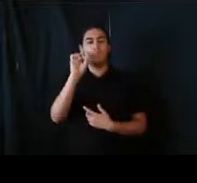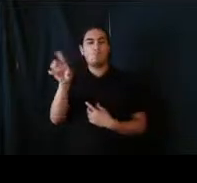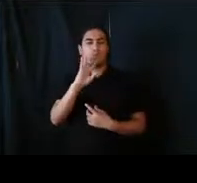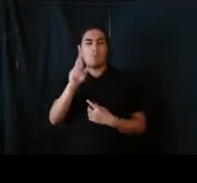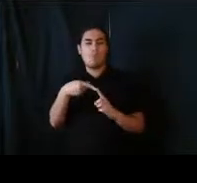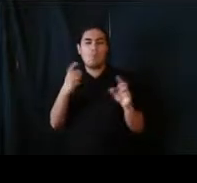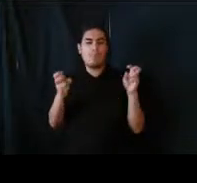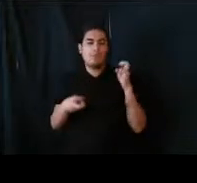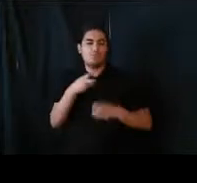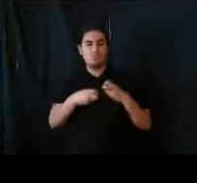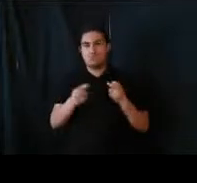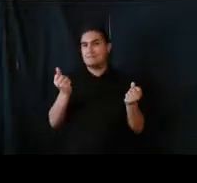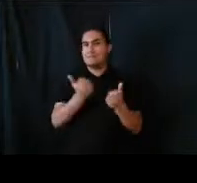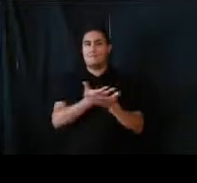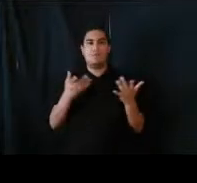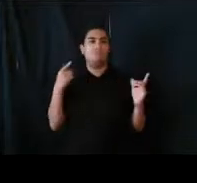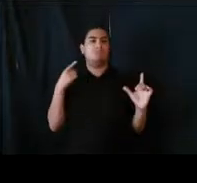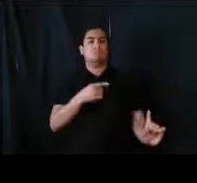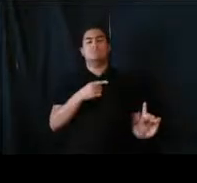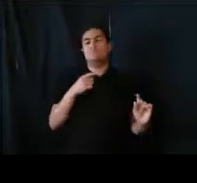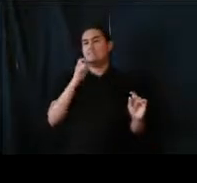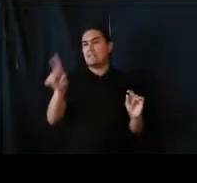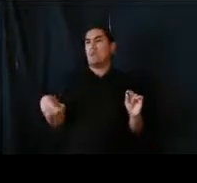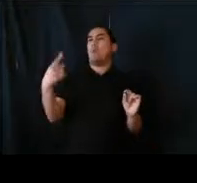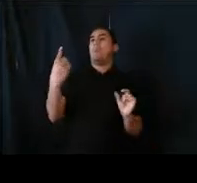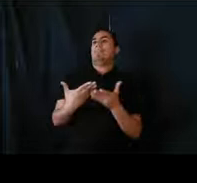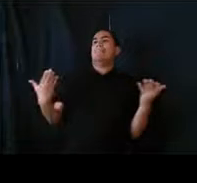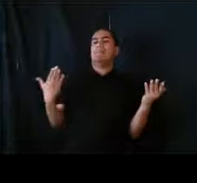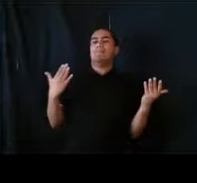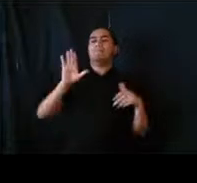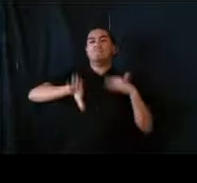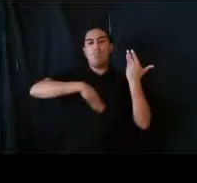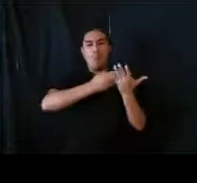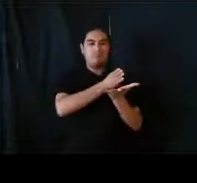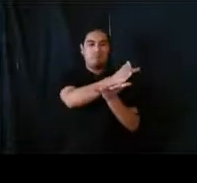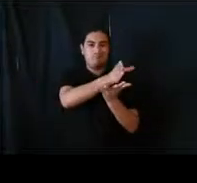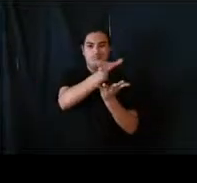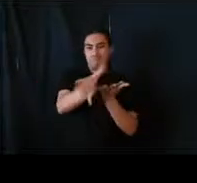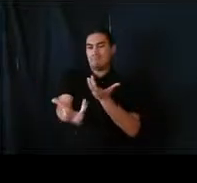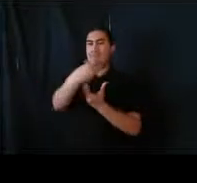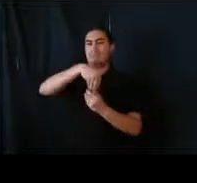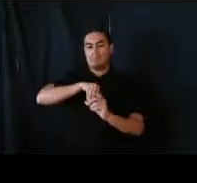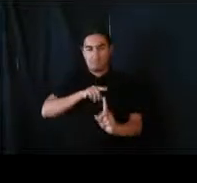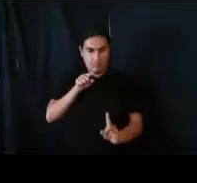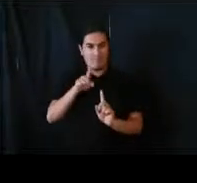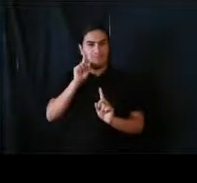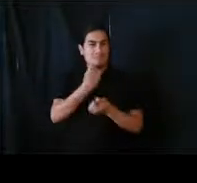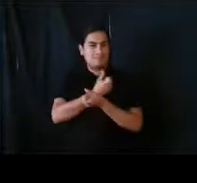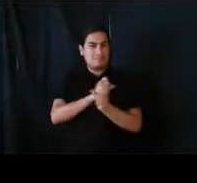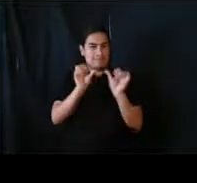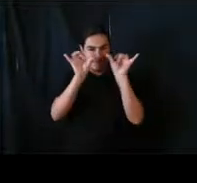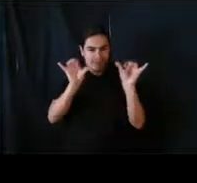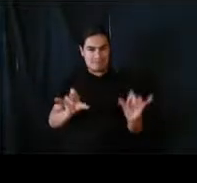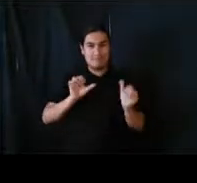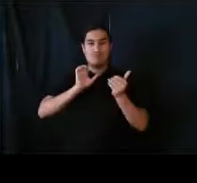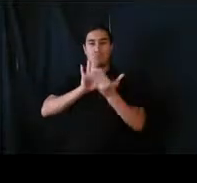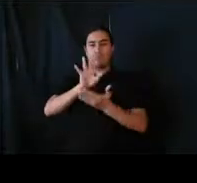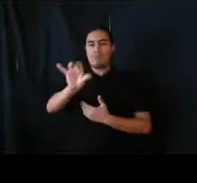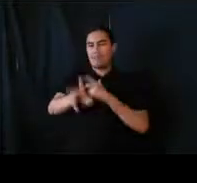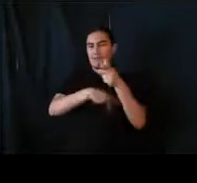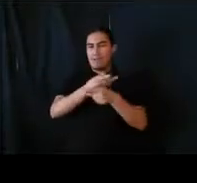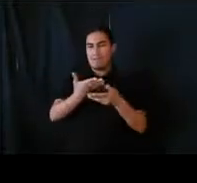the issue is everything it isn't any one thing it's the collective of uh and i think the safe systems approach is the type of thing that we're